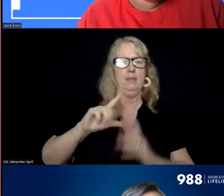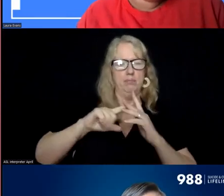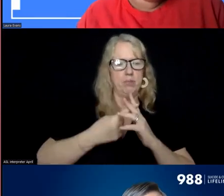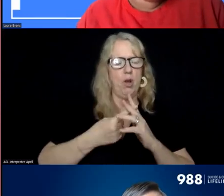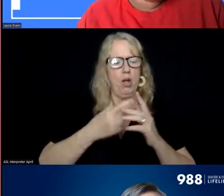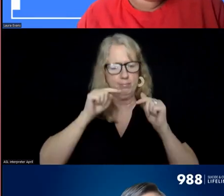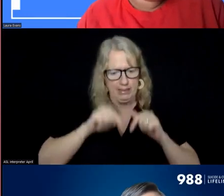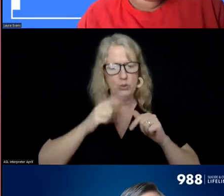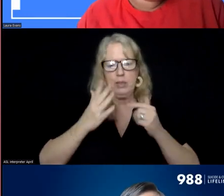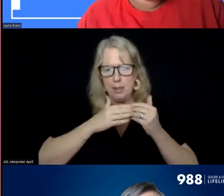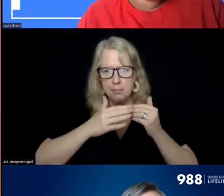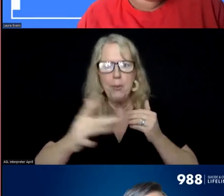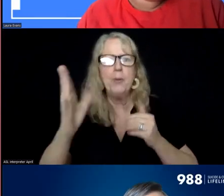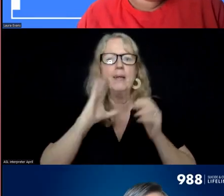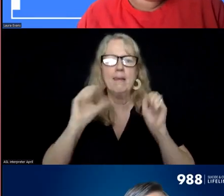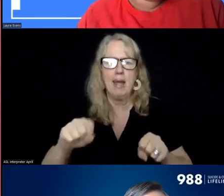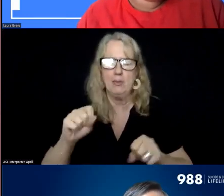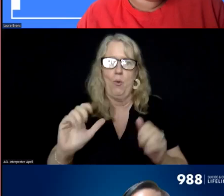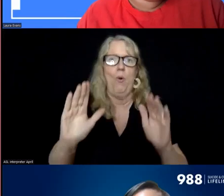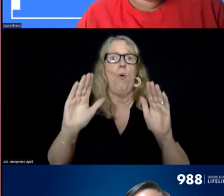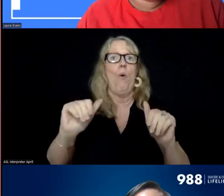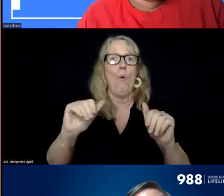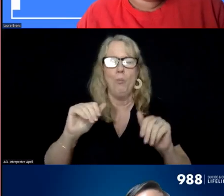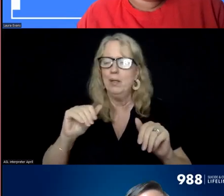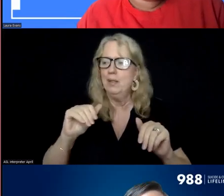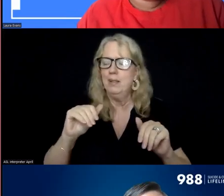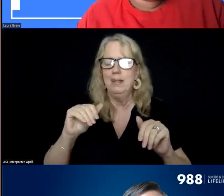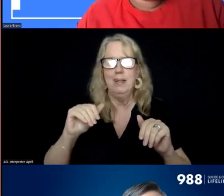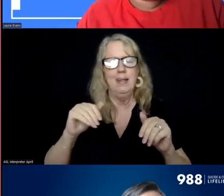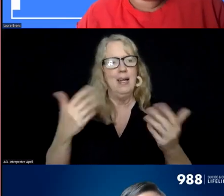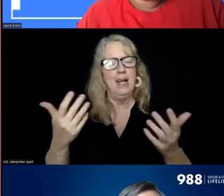start. So that is something that I hope for my